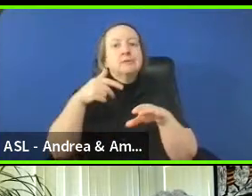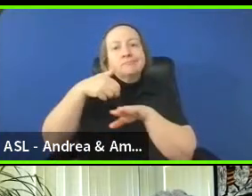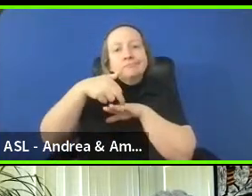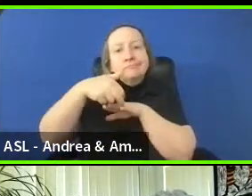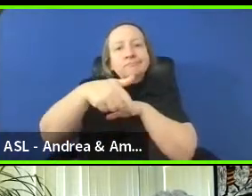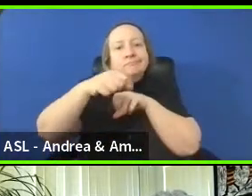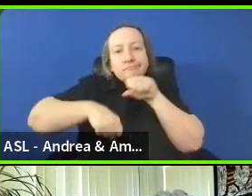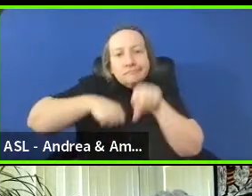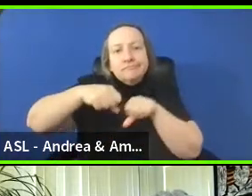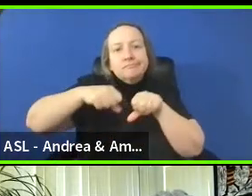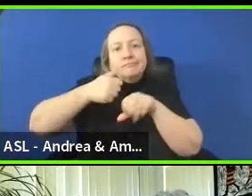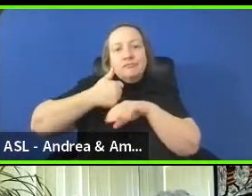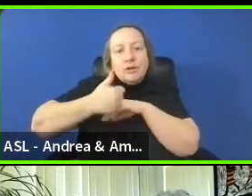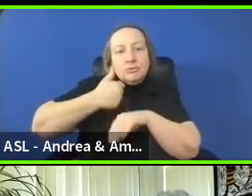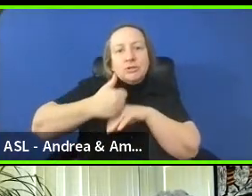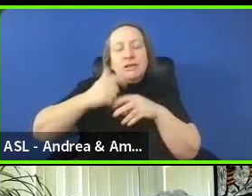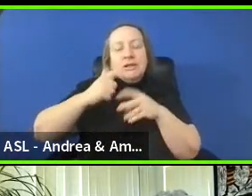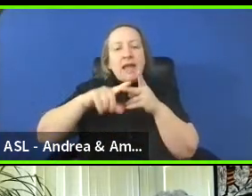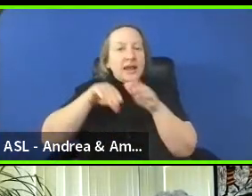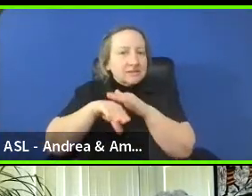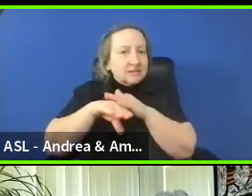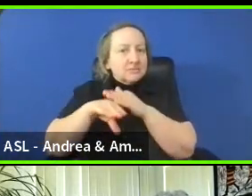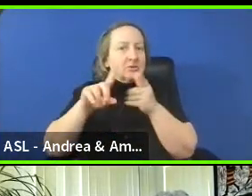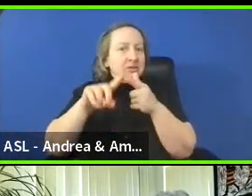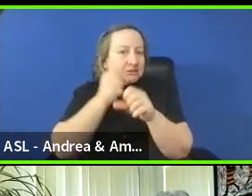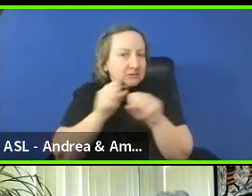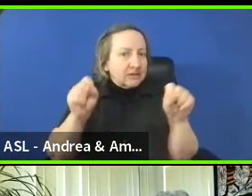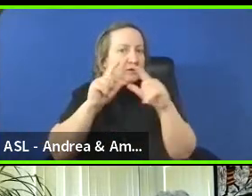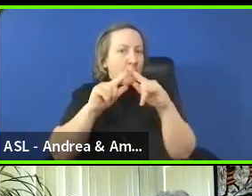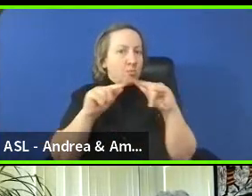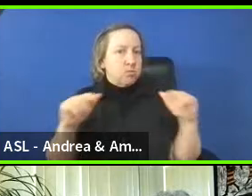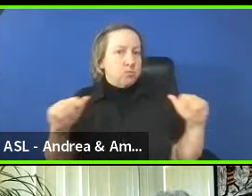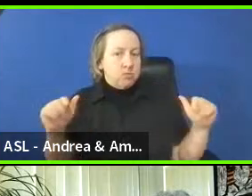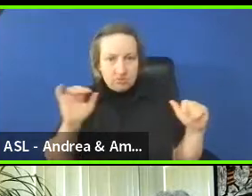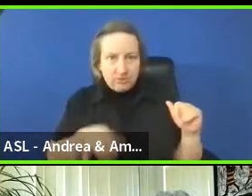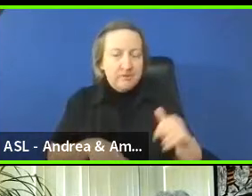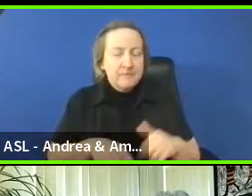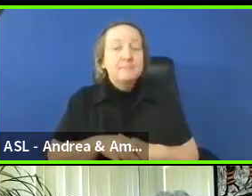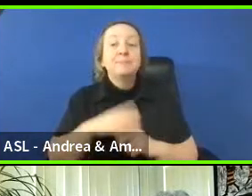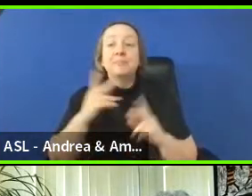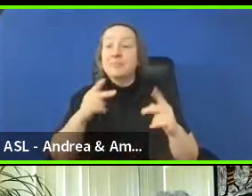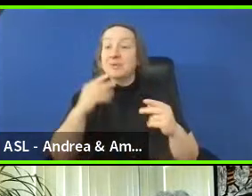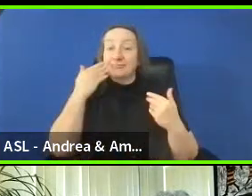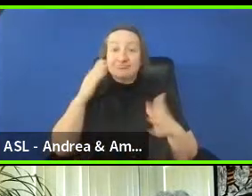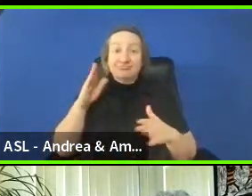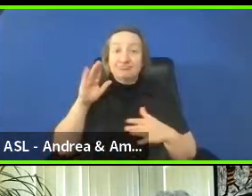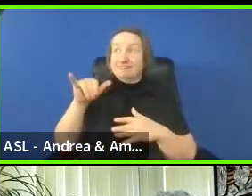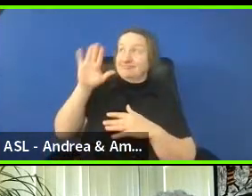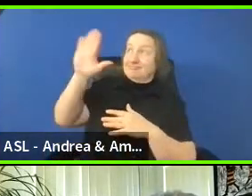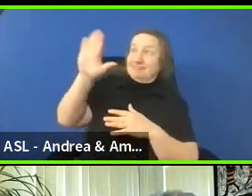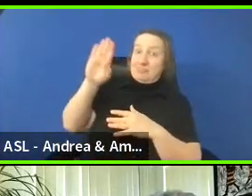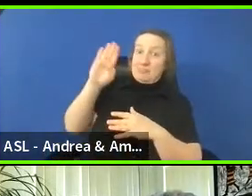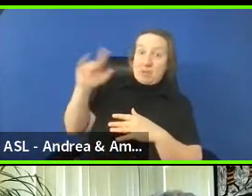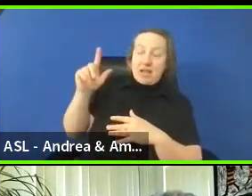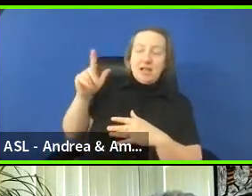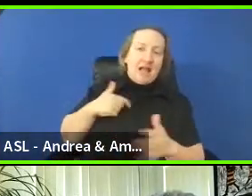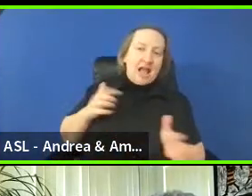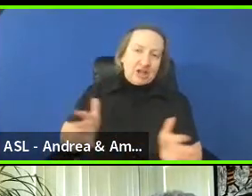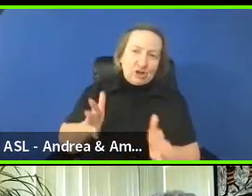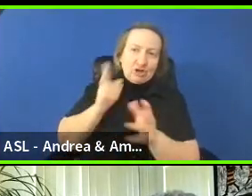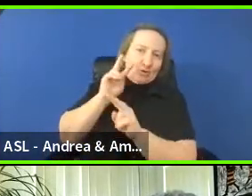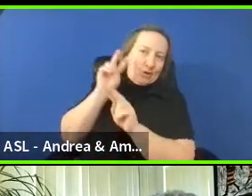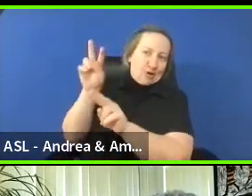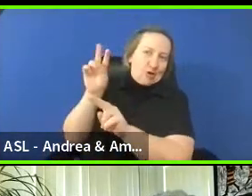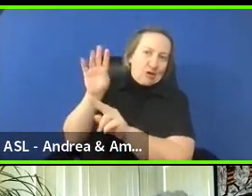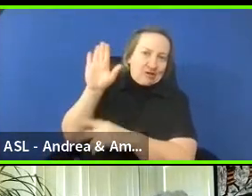just, accessibility, safety, et cetera. So for those that are not familiar with the bill, I'd certainly encourage you to take a peek at